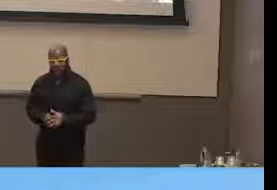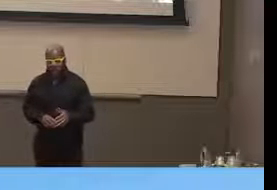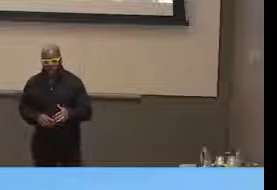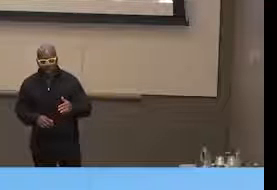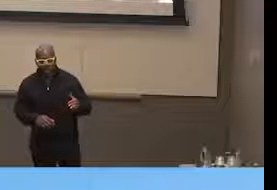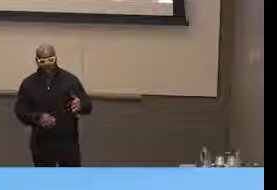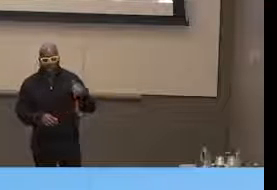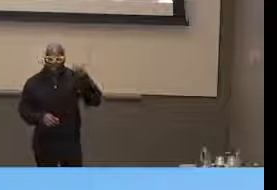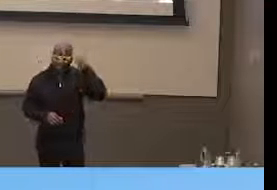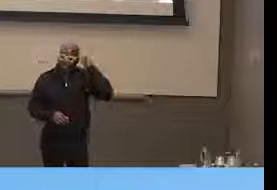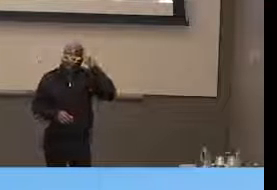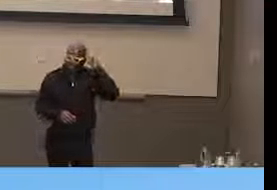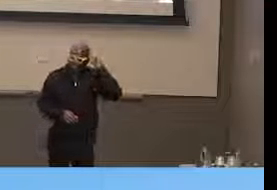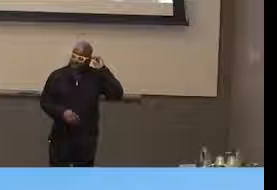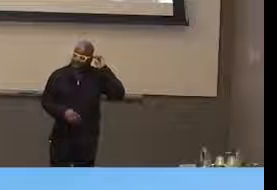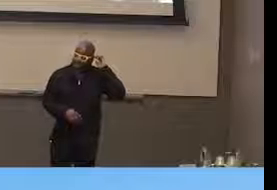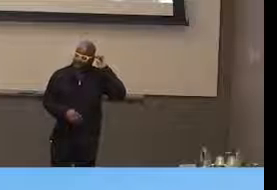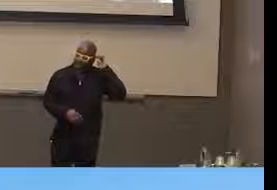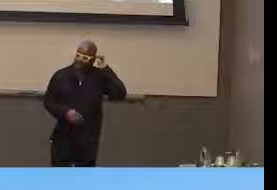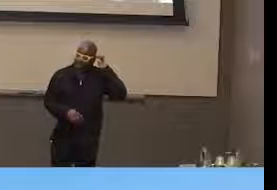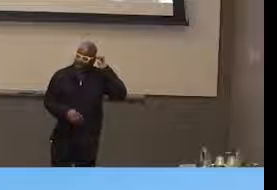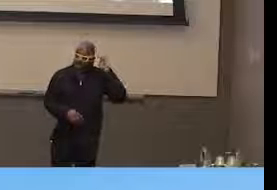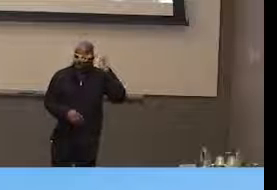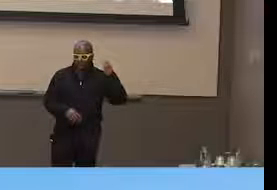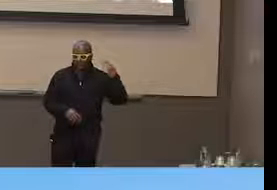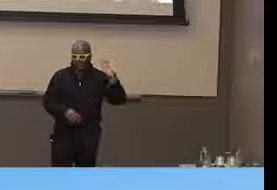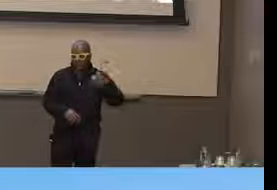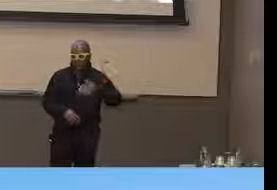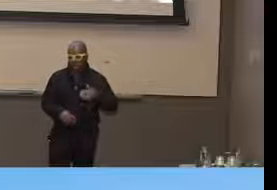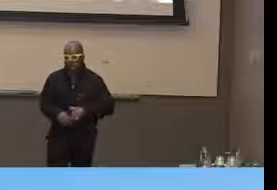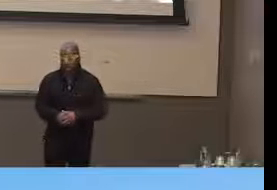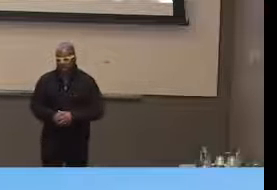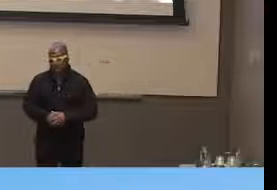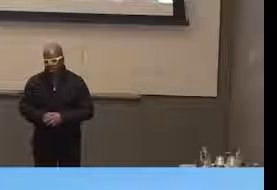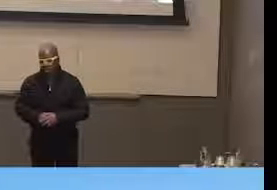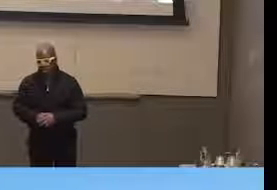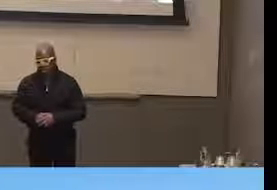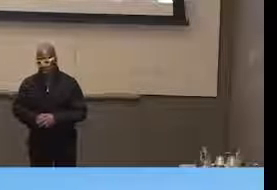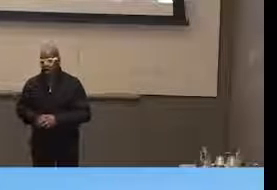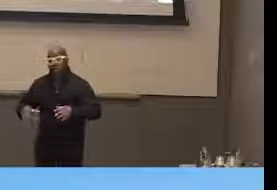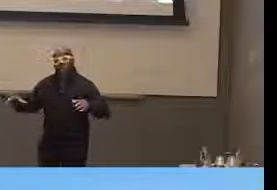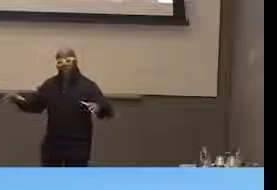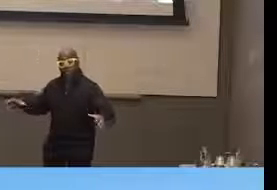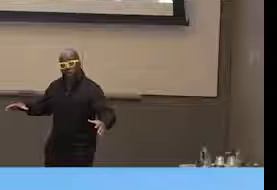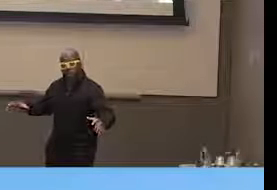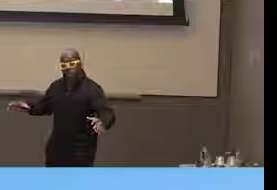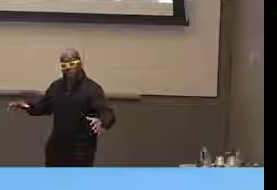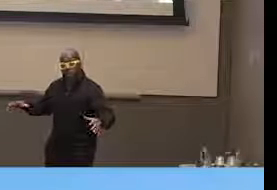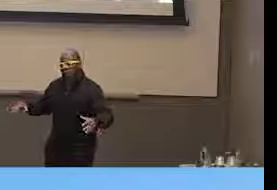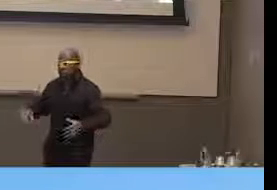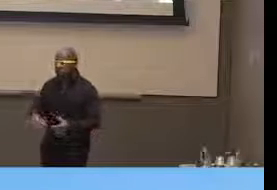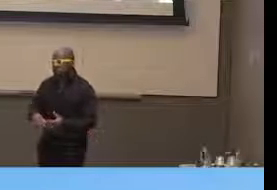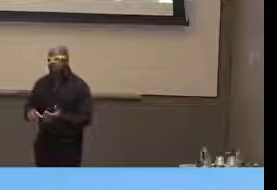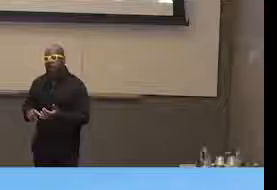the postdoc in the lab, Christine Wilkinson, just led was one on human-coyote interactions across a